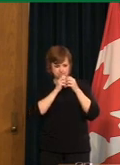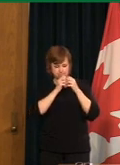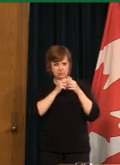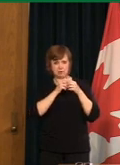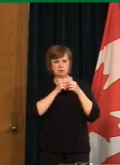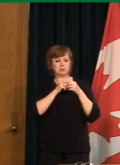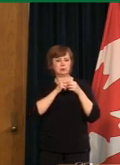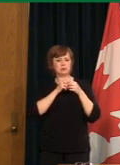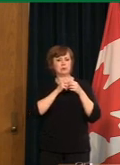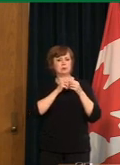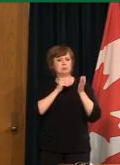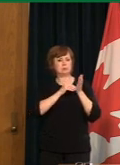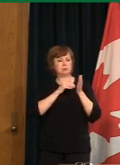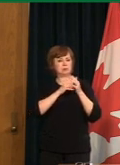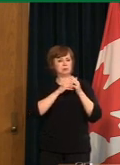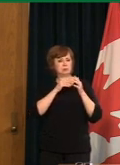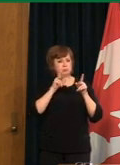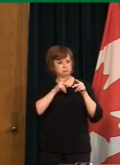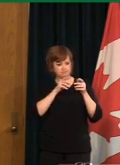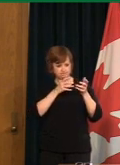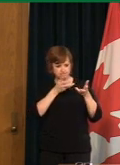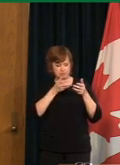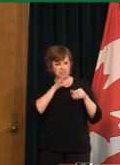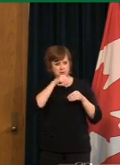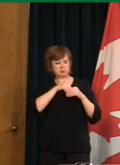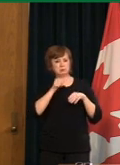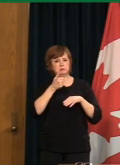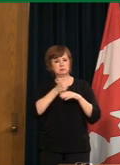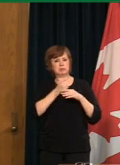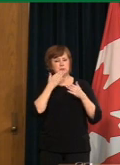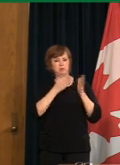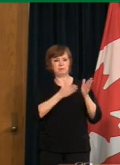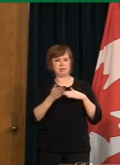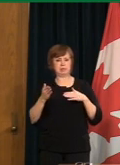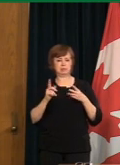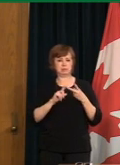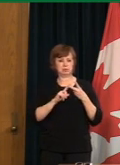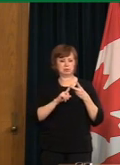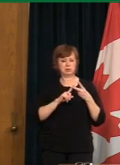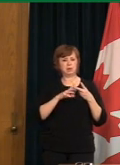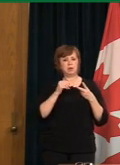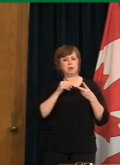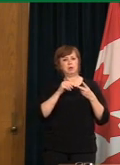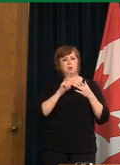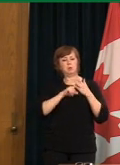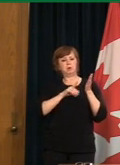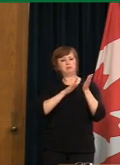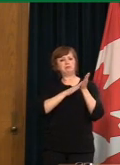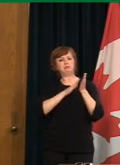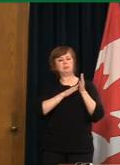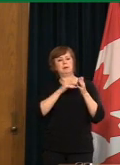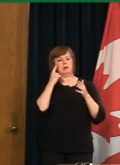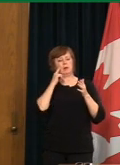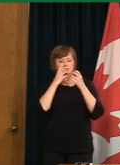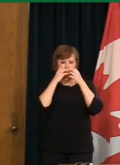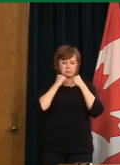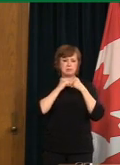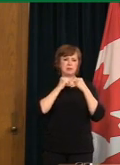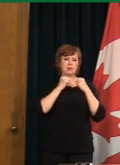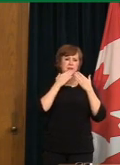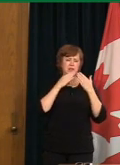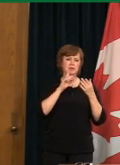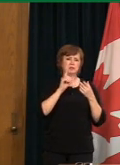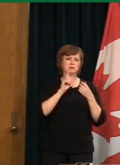health officers, I think there's been sound plans in place. And as Dr. Shahab said, a real credit and note of appreciation and